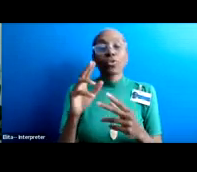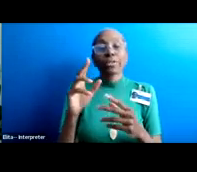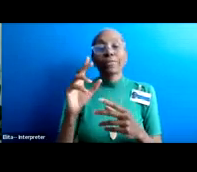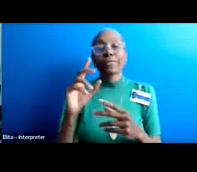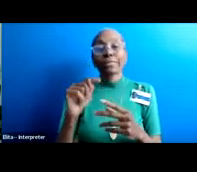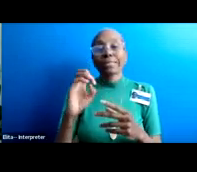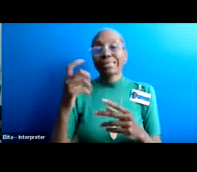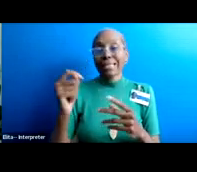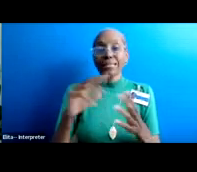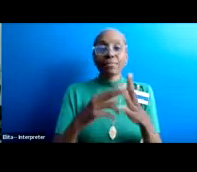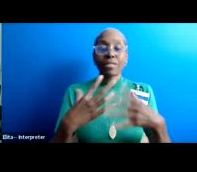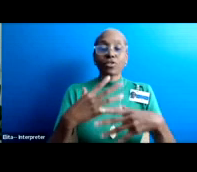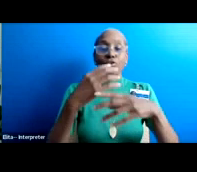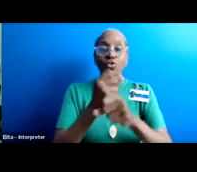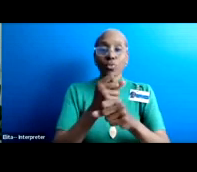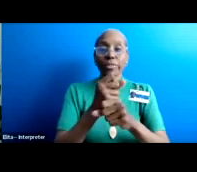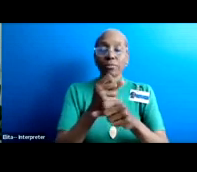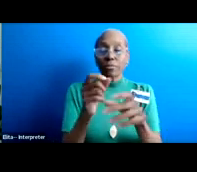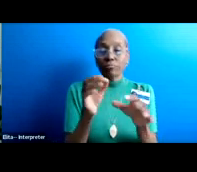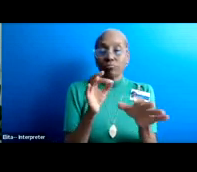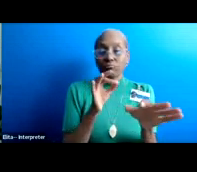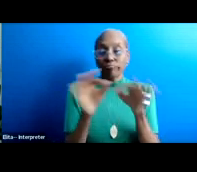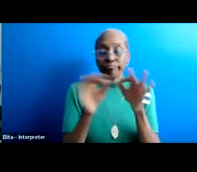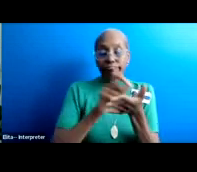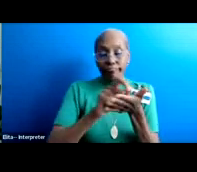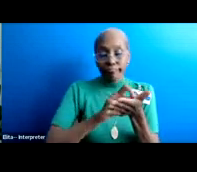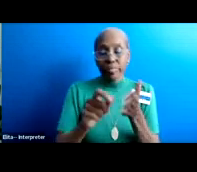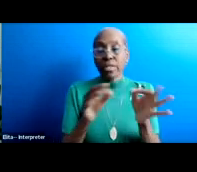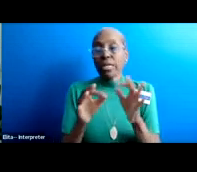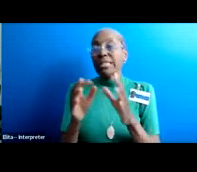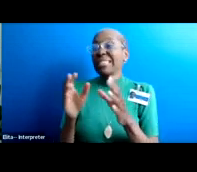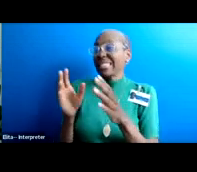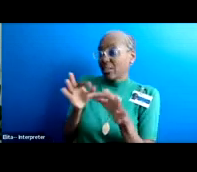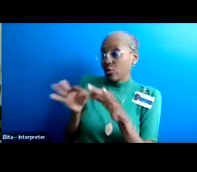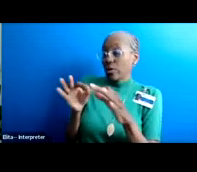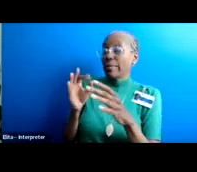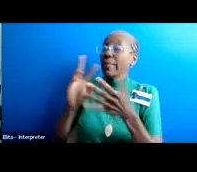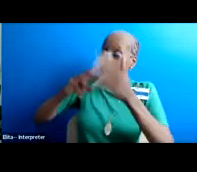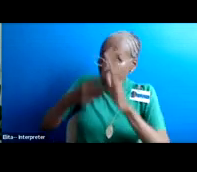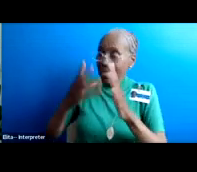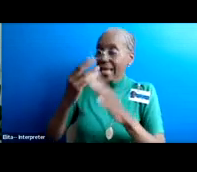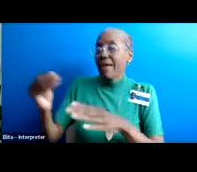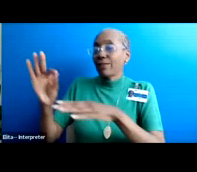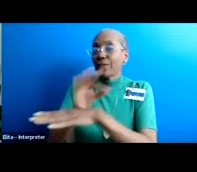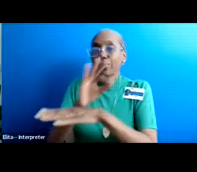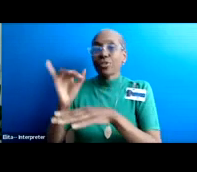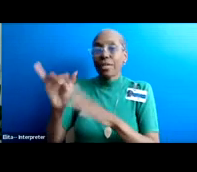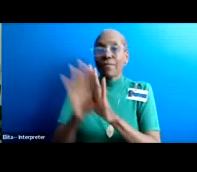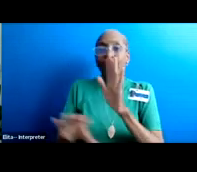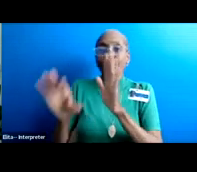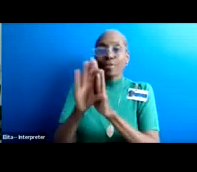to short, concise, written descriptions that convey the meaning and the function of images in their